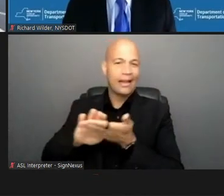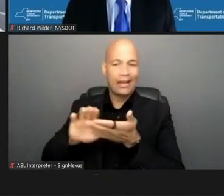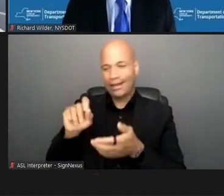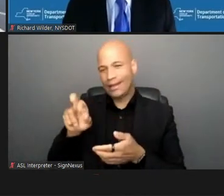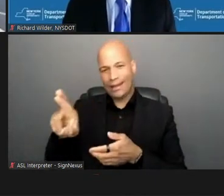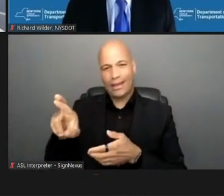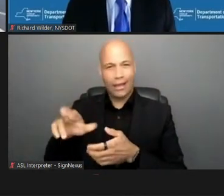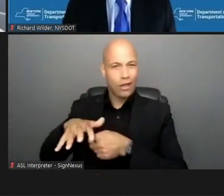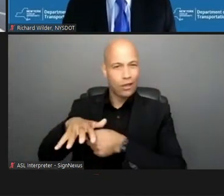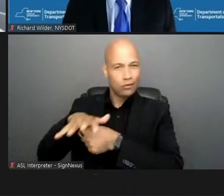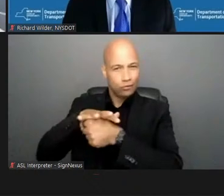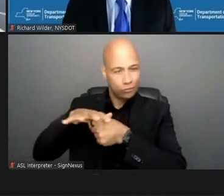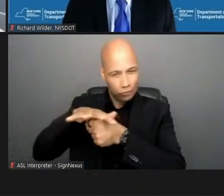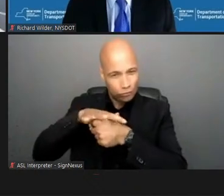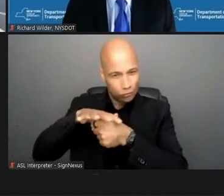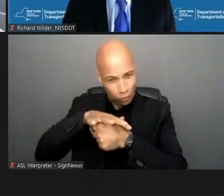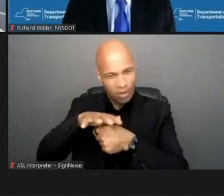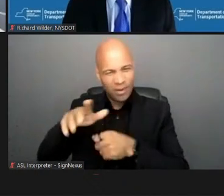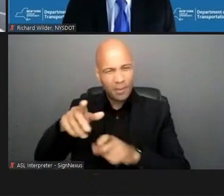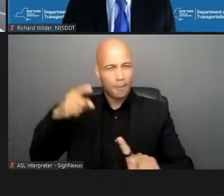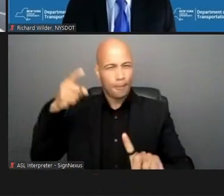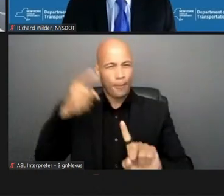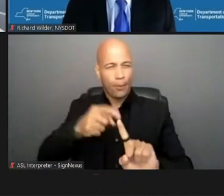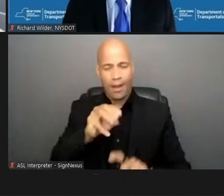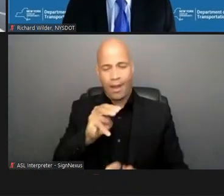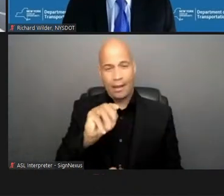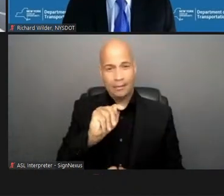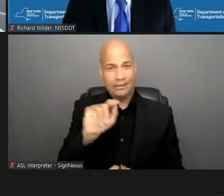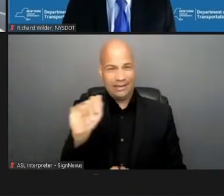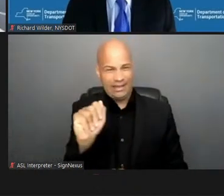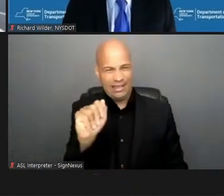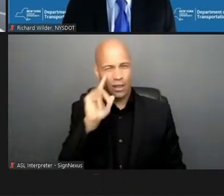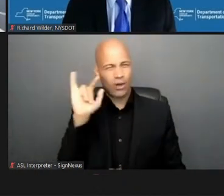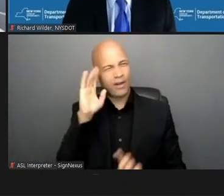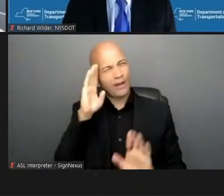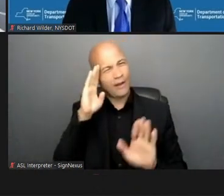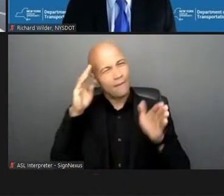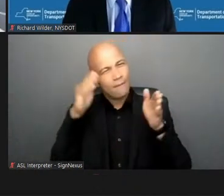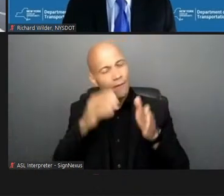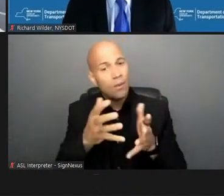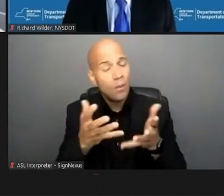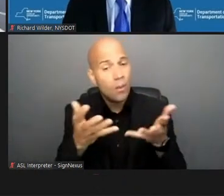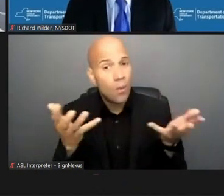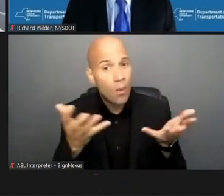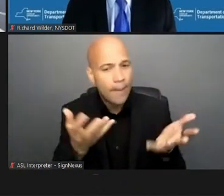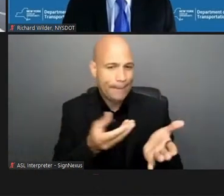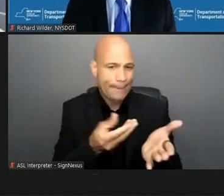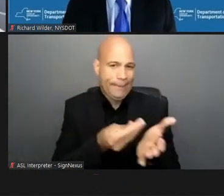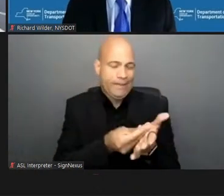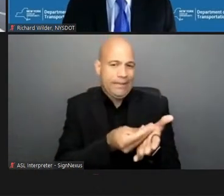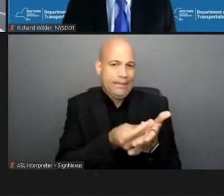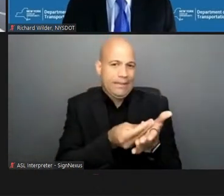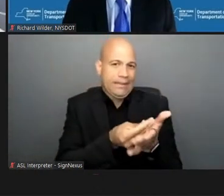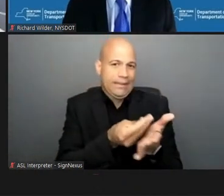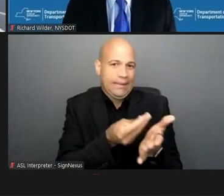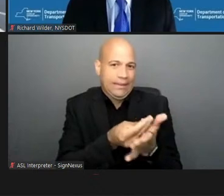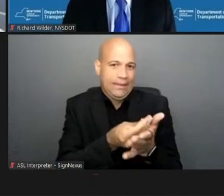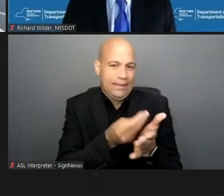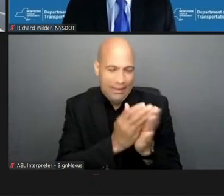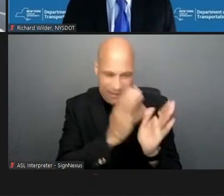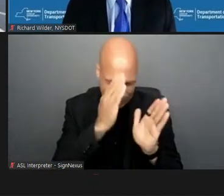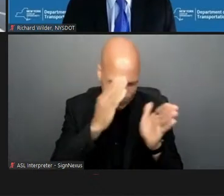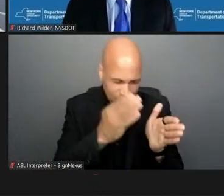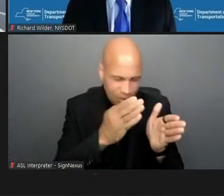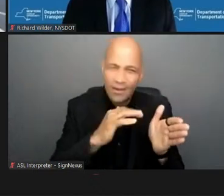about the MTA EMT is seems to be focused on money as opposed to reducing